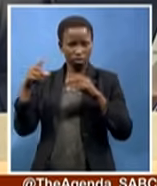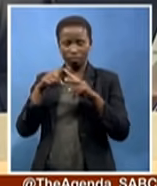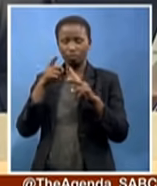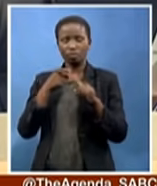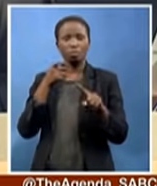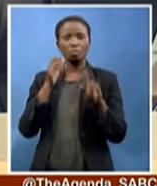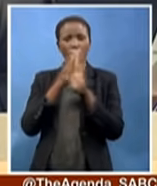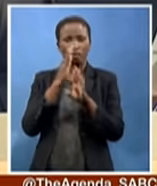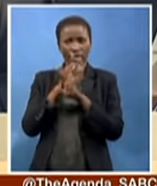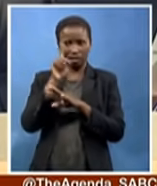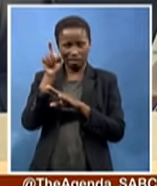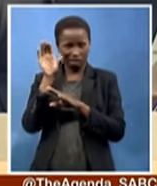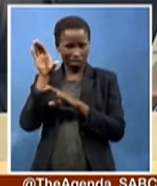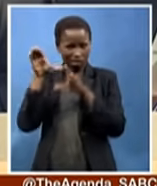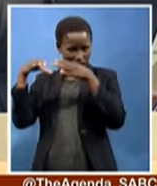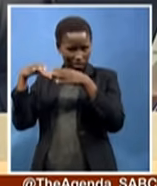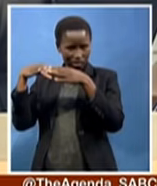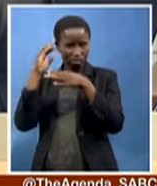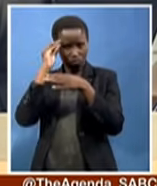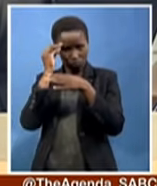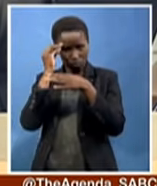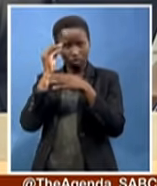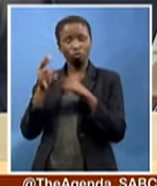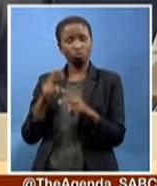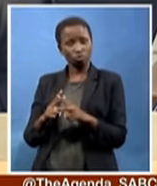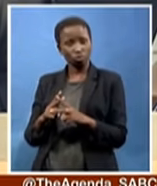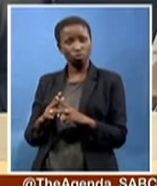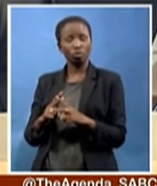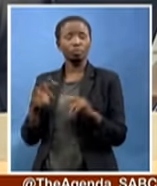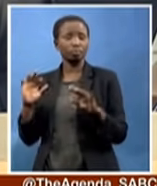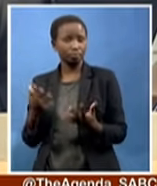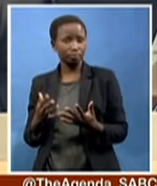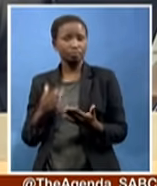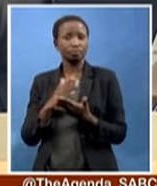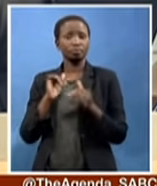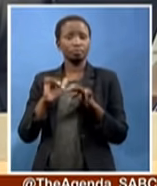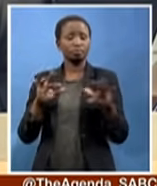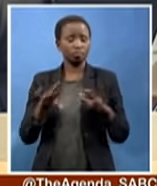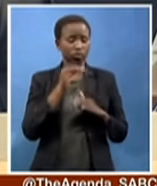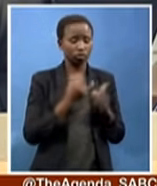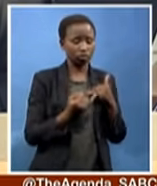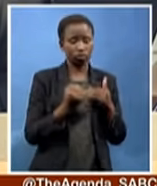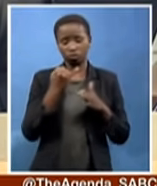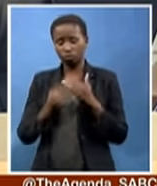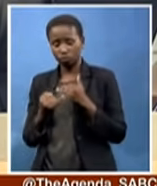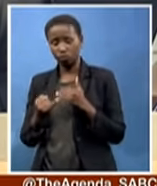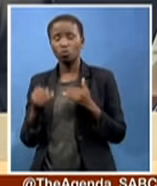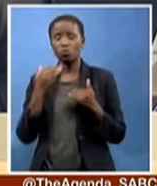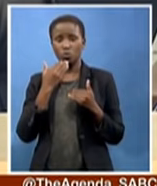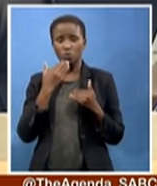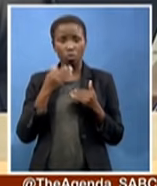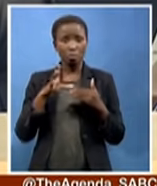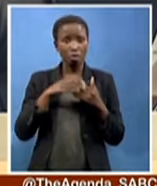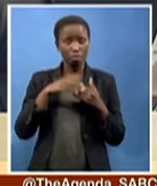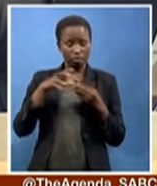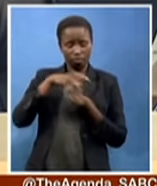influence of certain individuals, notably members of the Gupta family, in executive decisions and